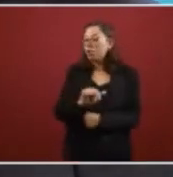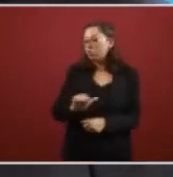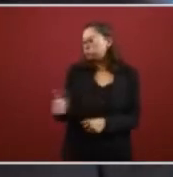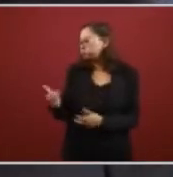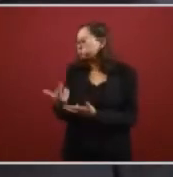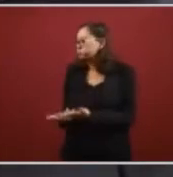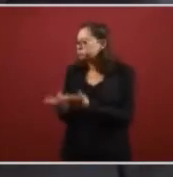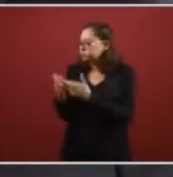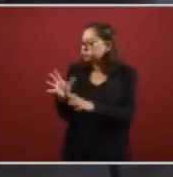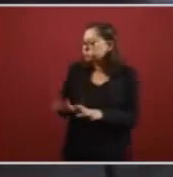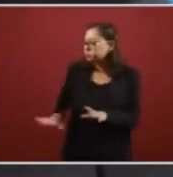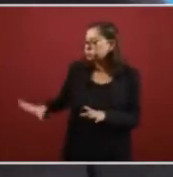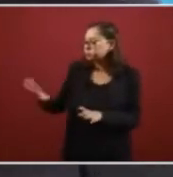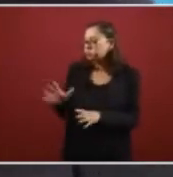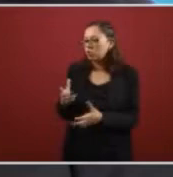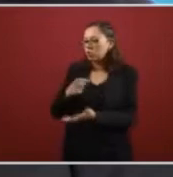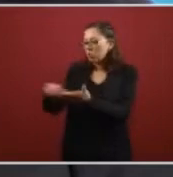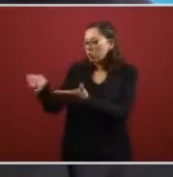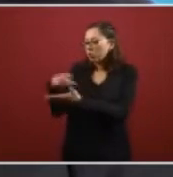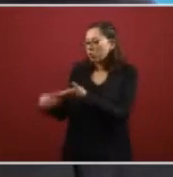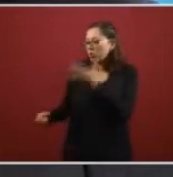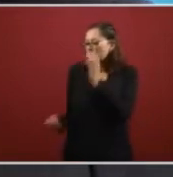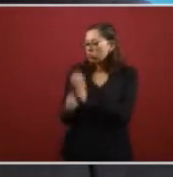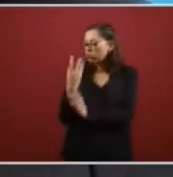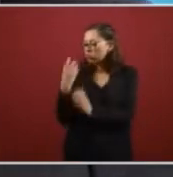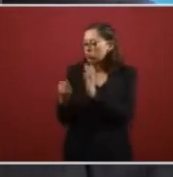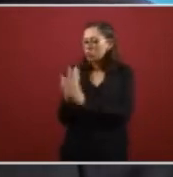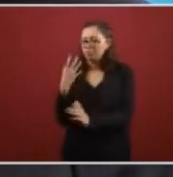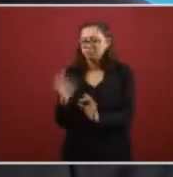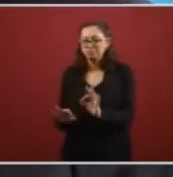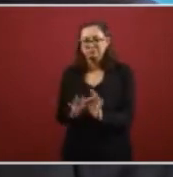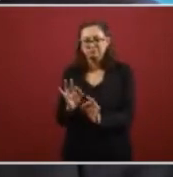So 3% had